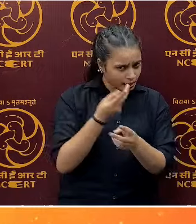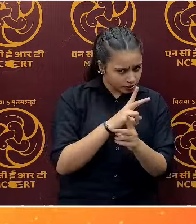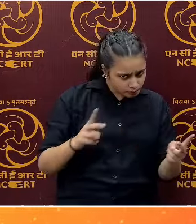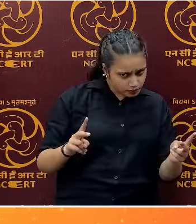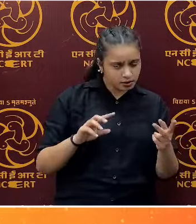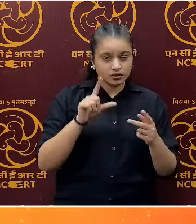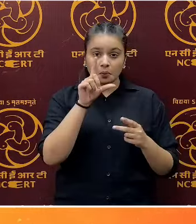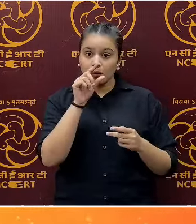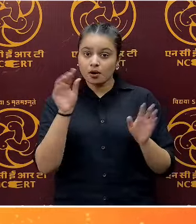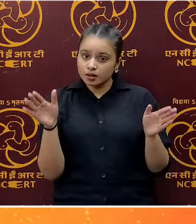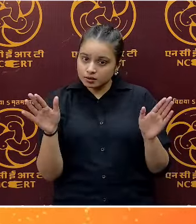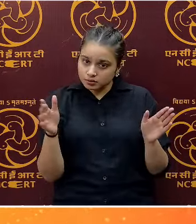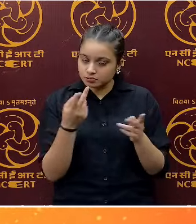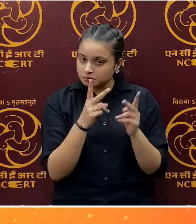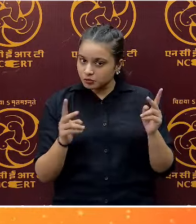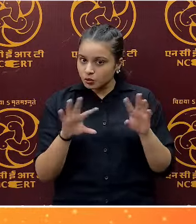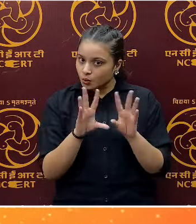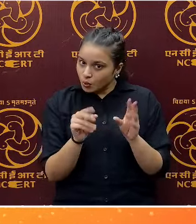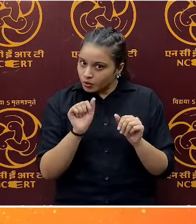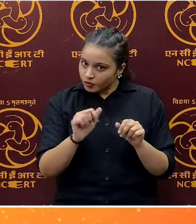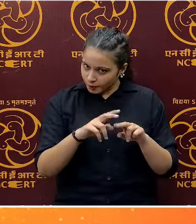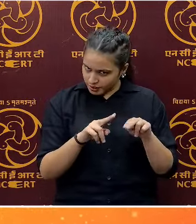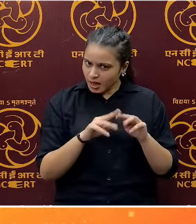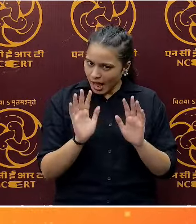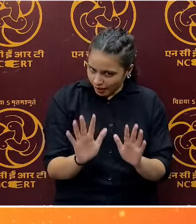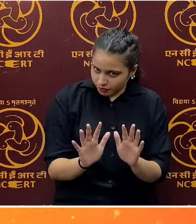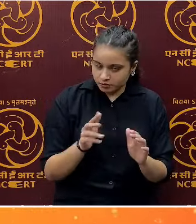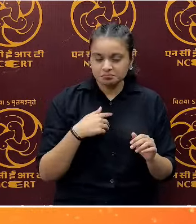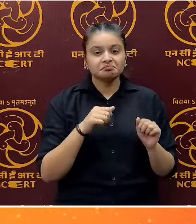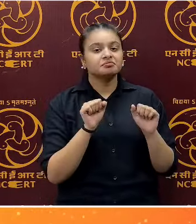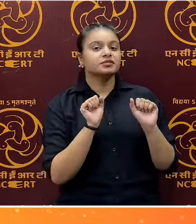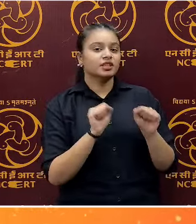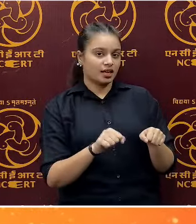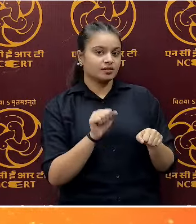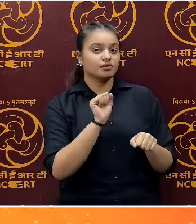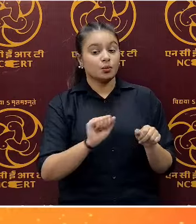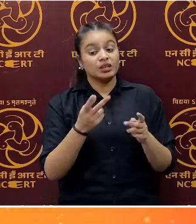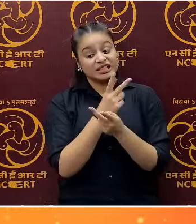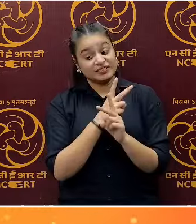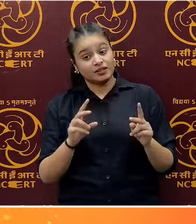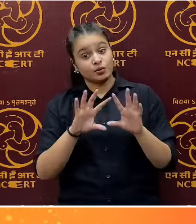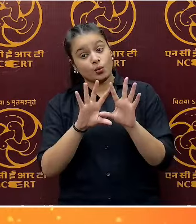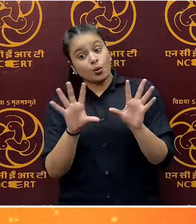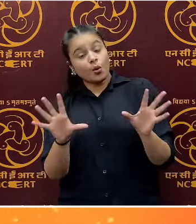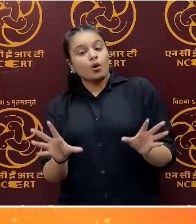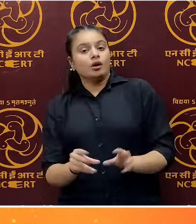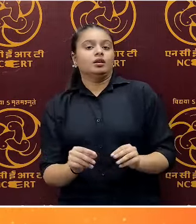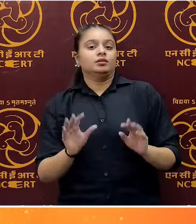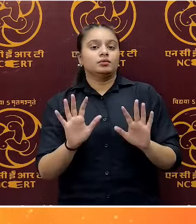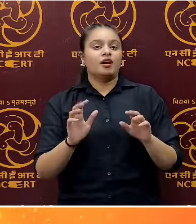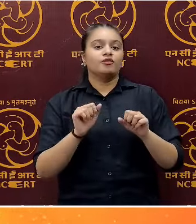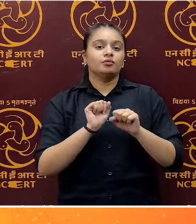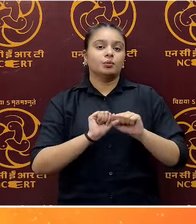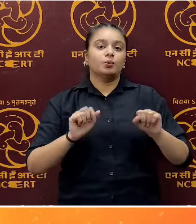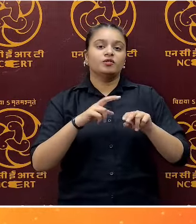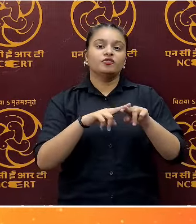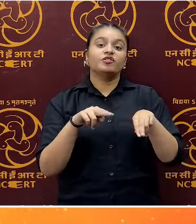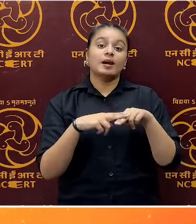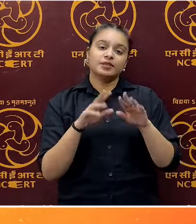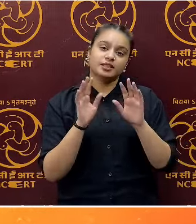families? Yes, absolutely. Even the animals and the birds and different sort of insects that we see around us, they all have their